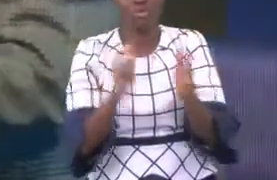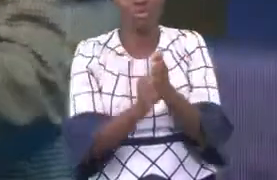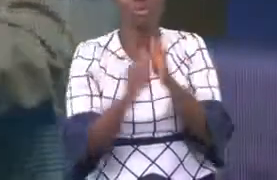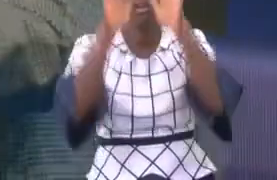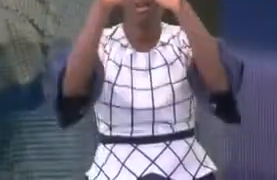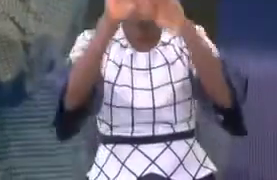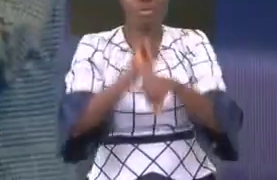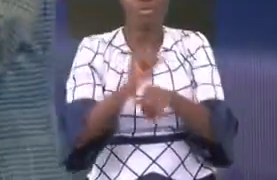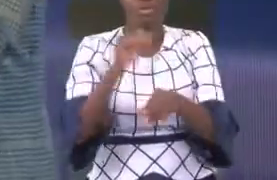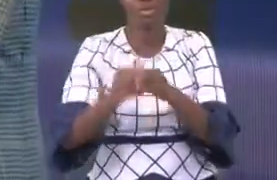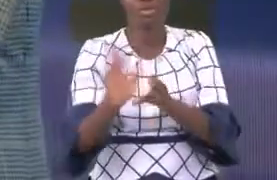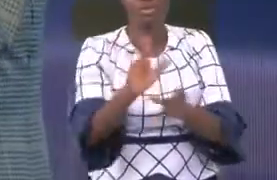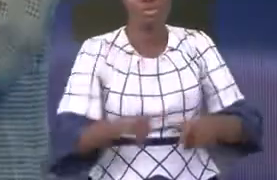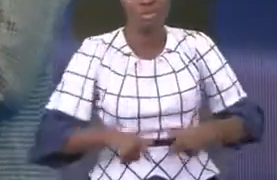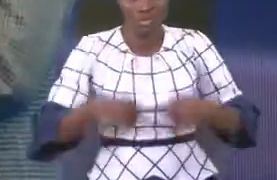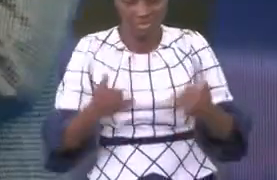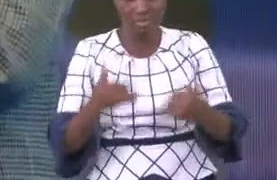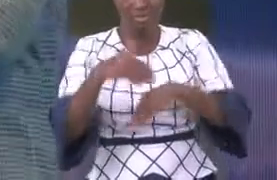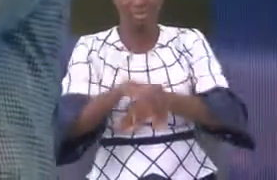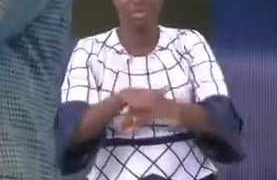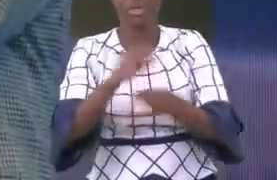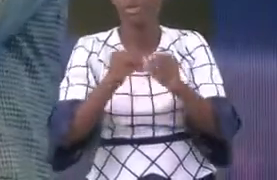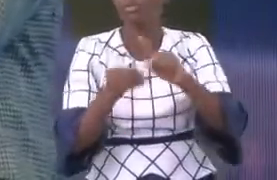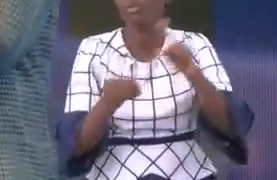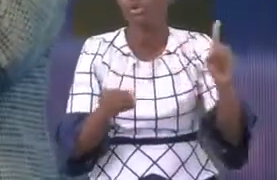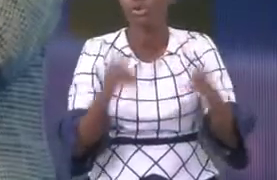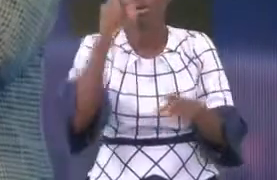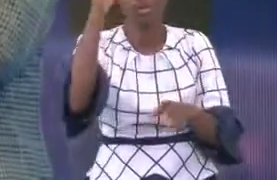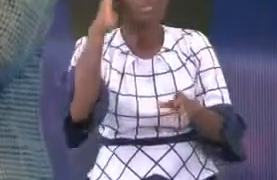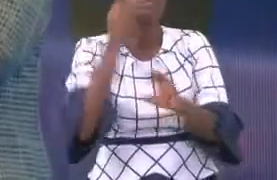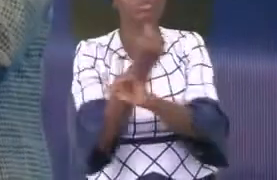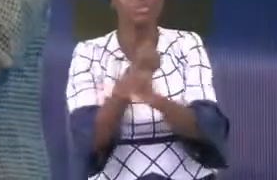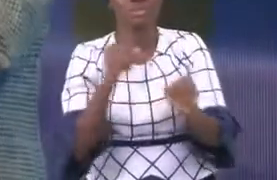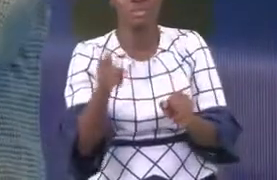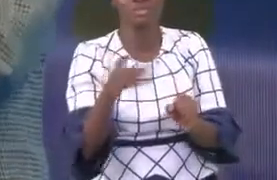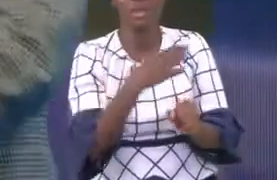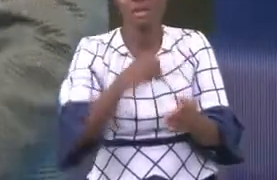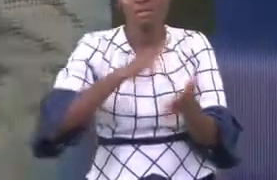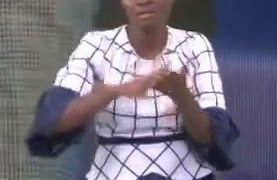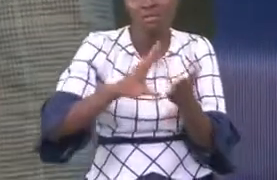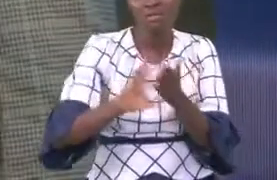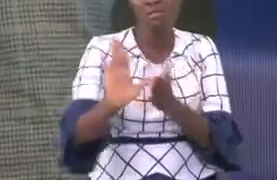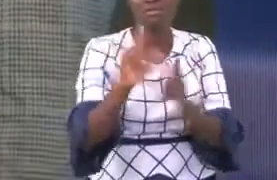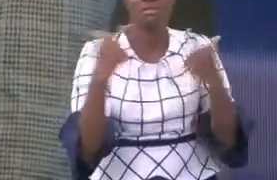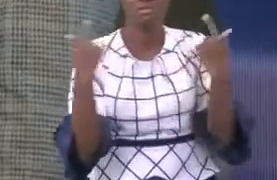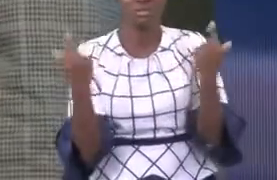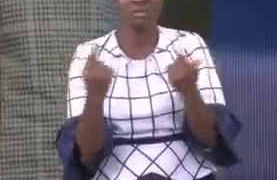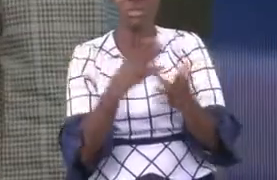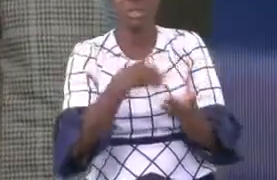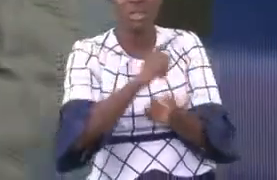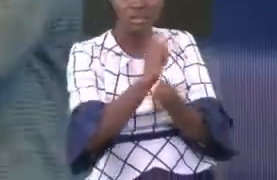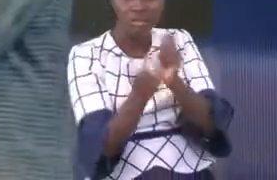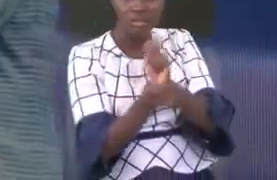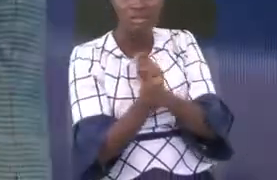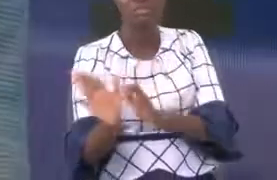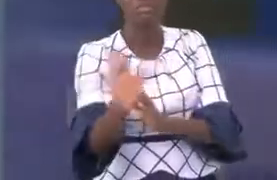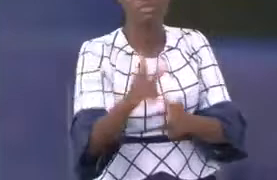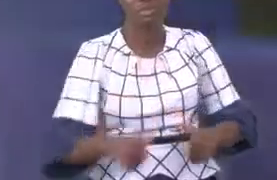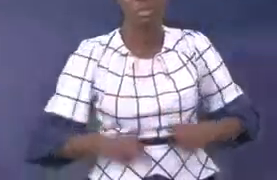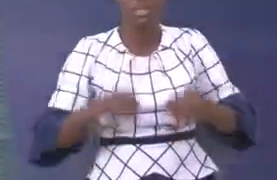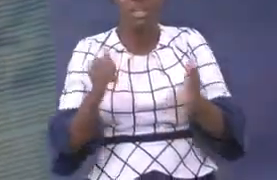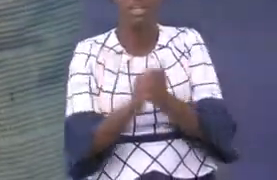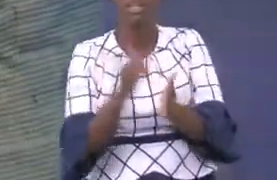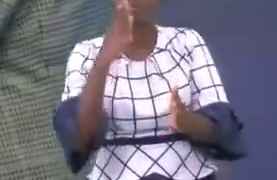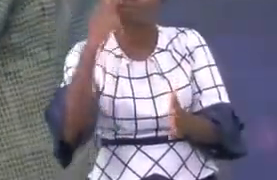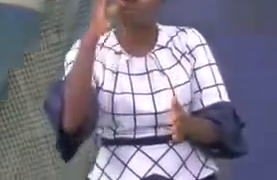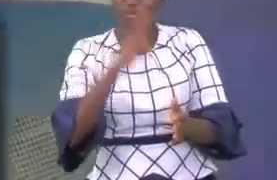your sin. He'll change your life. That bad habit, he'll break that bad habit in your life. That thing